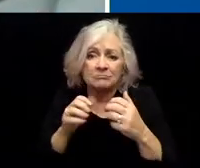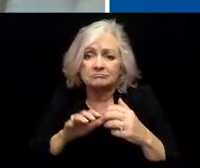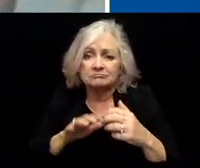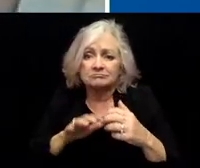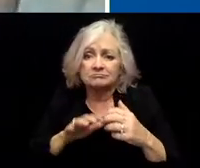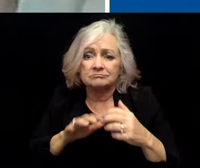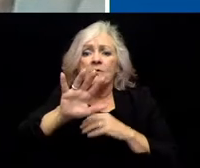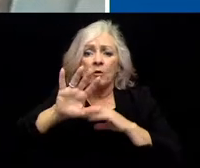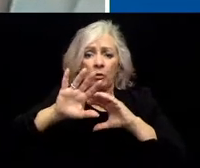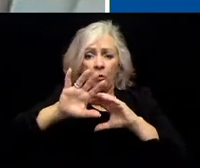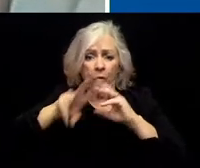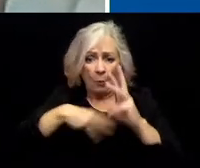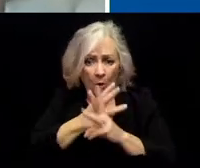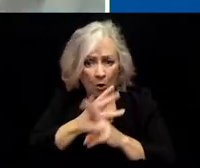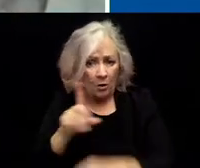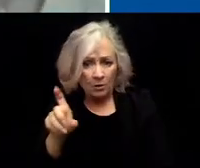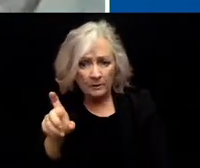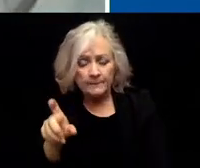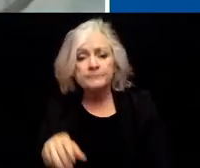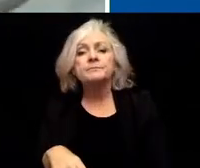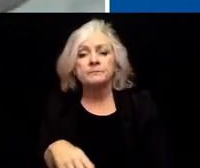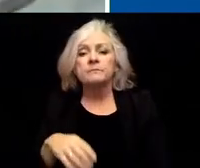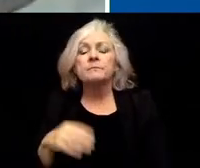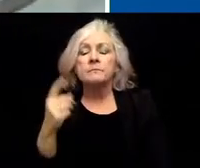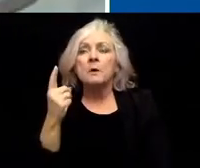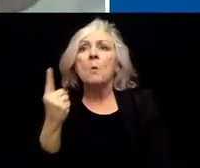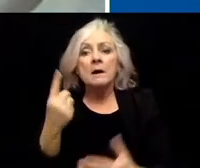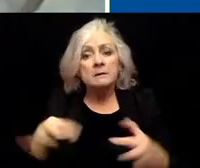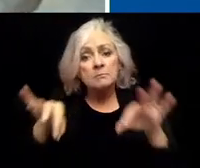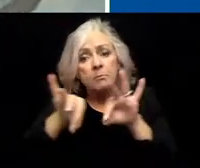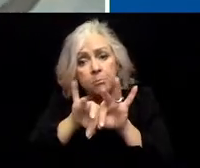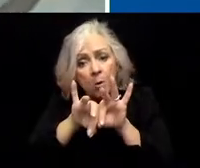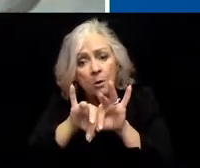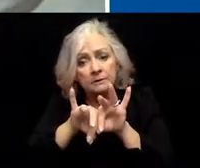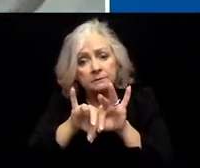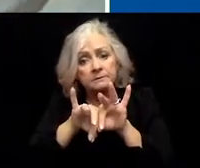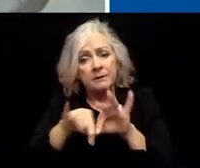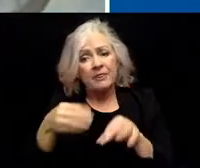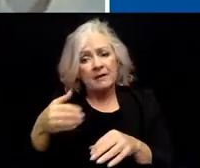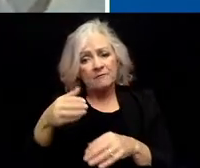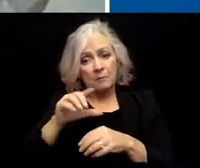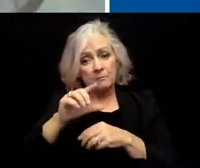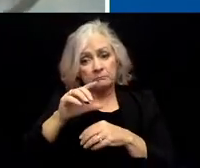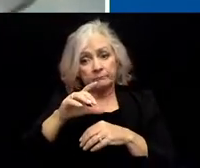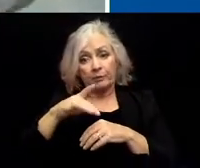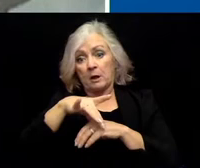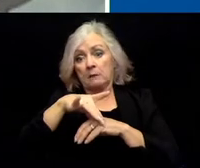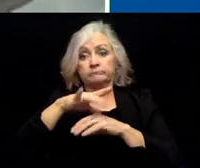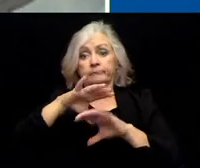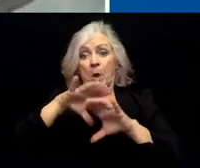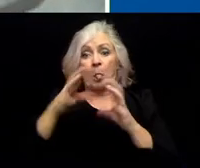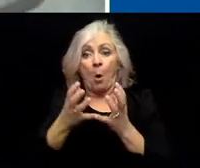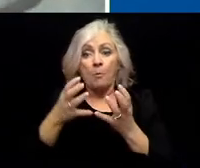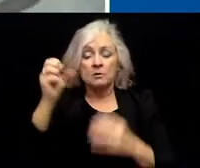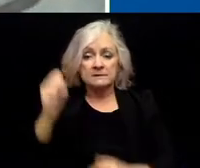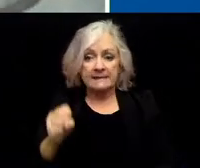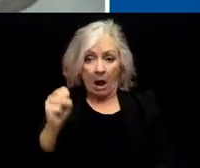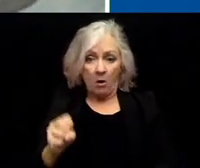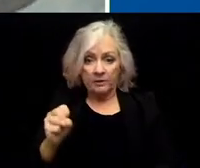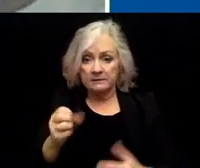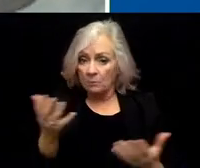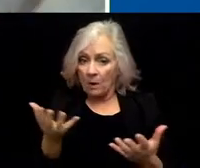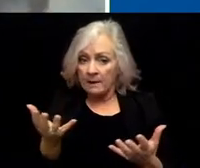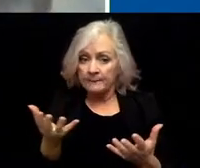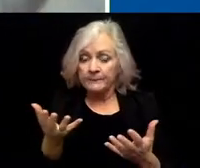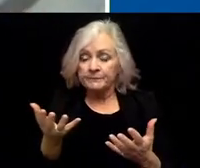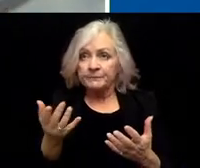one of the most important innovations that has come from the Global South when it comes to healthcare delivery, and it's an innovation that comes from the